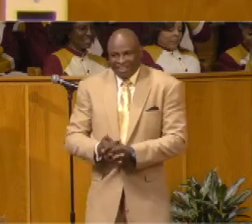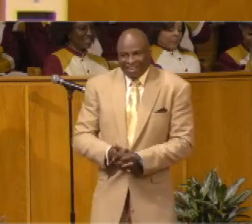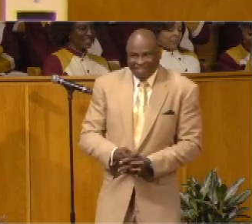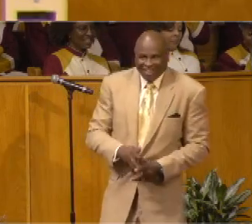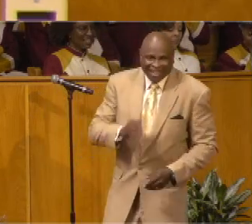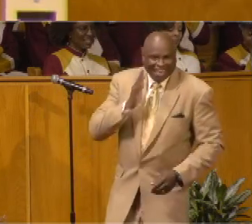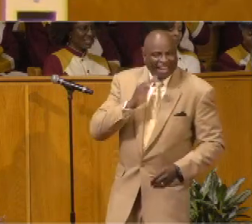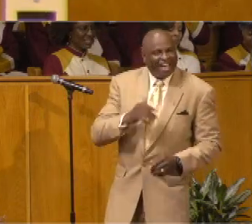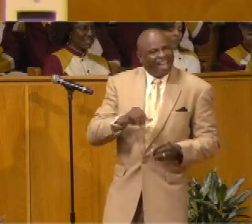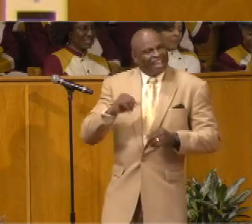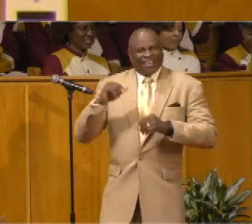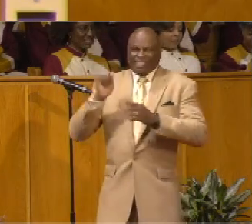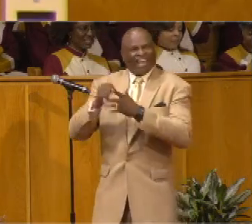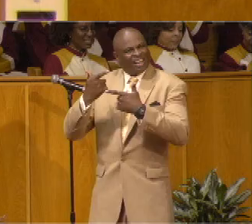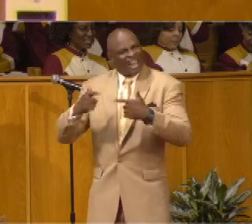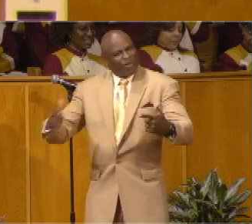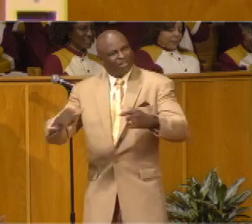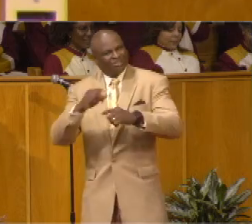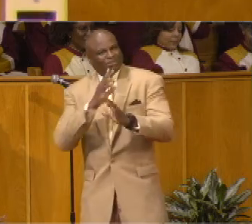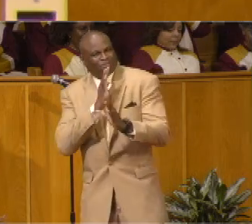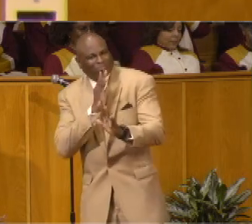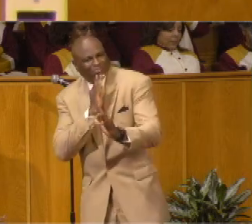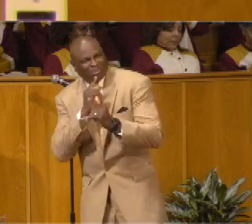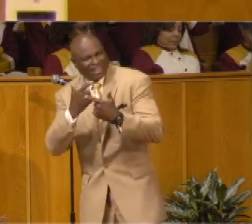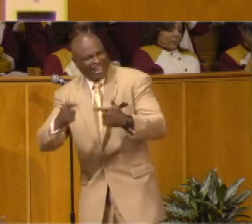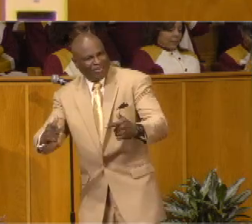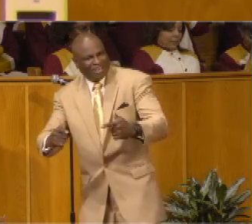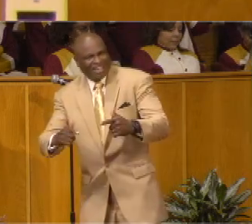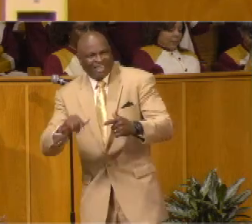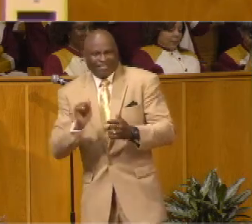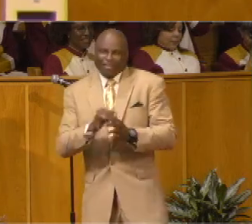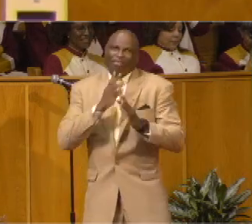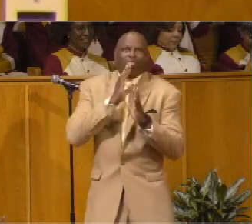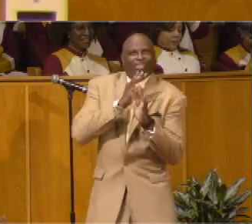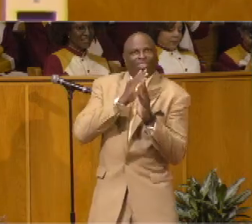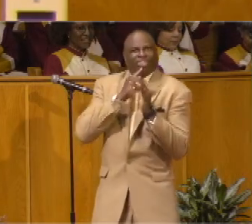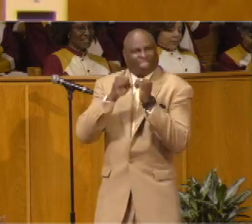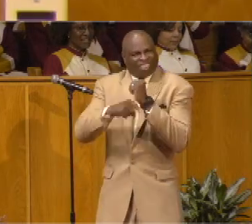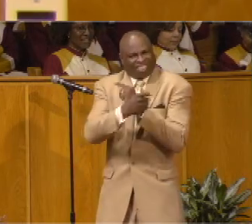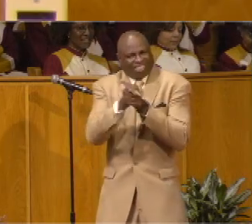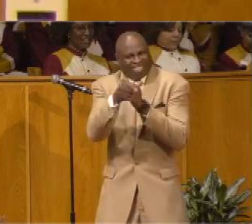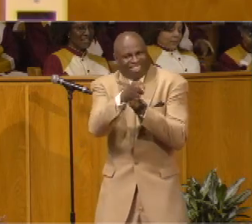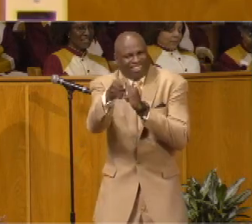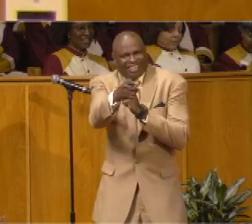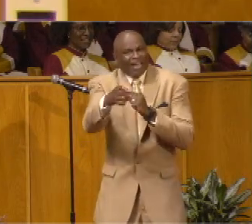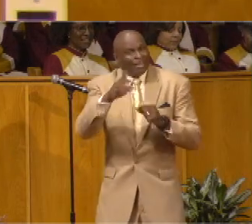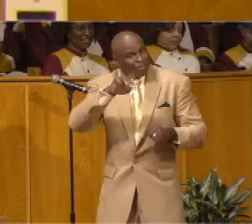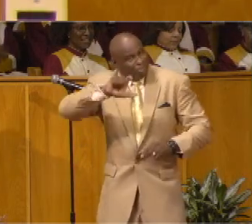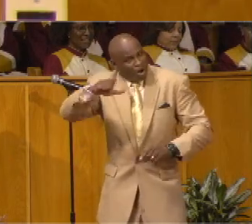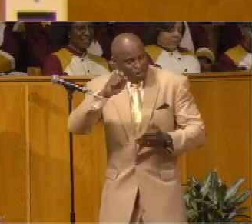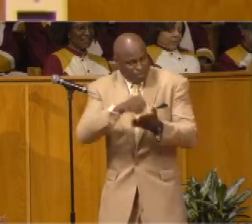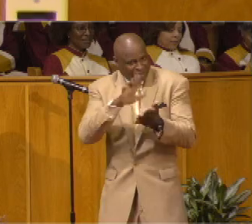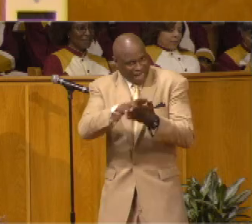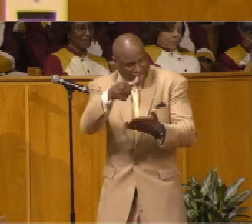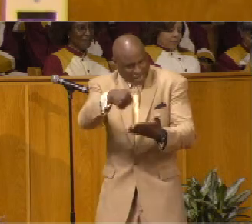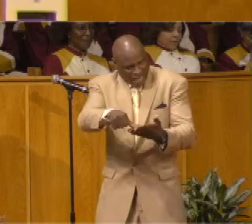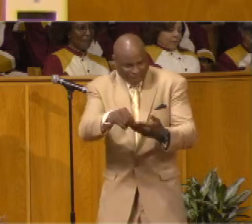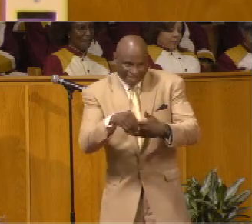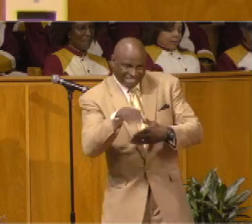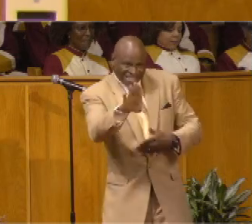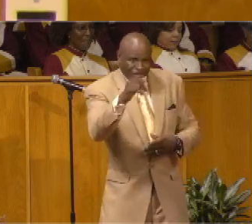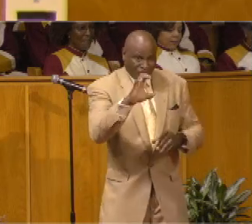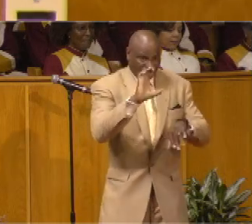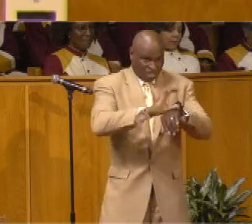It's a glossolalia problem. It's a tongue-talking problem. So Paul writes to address